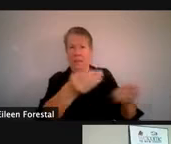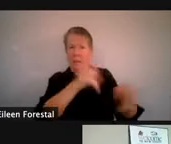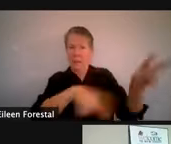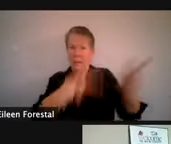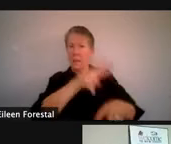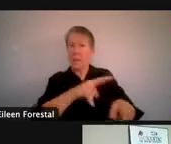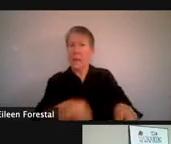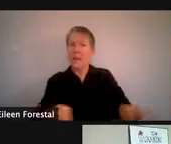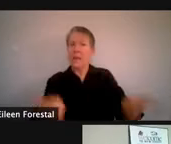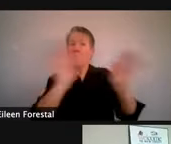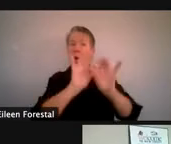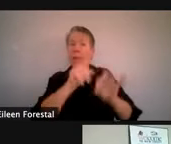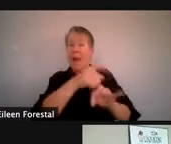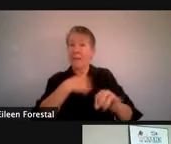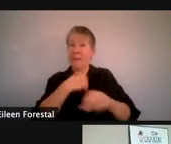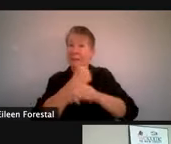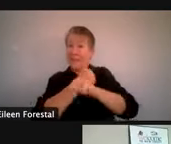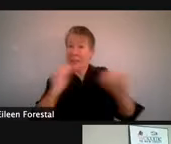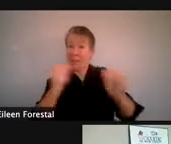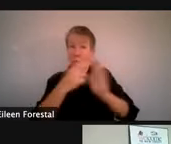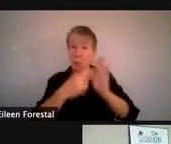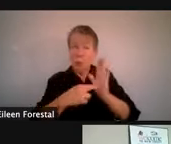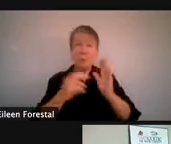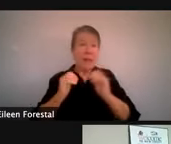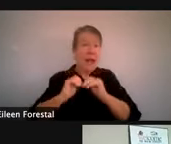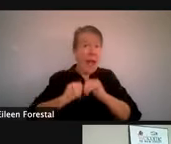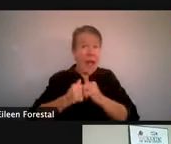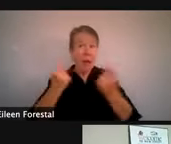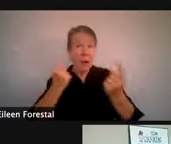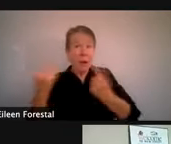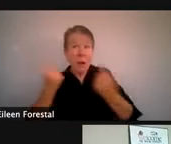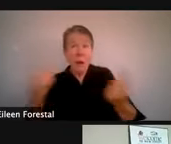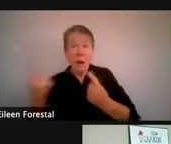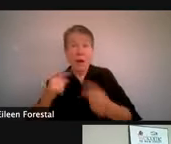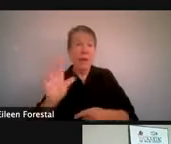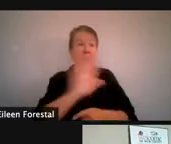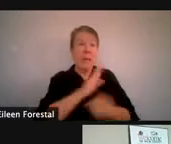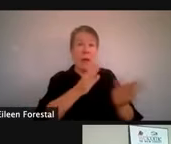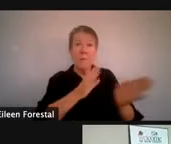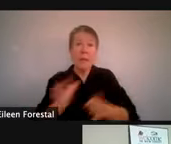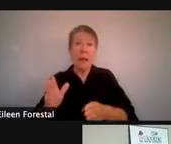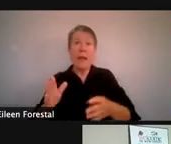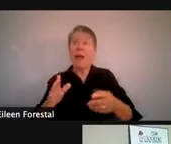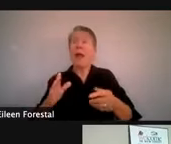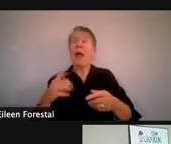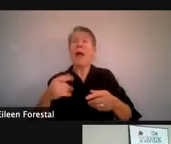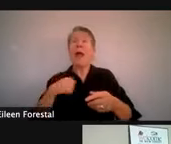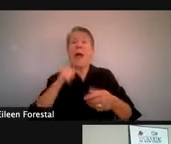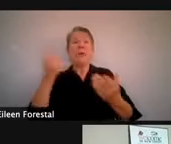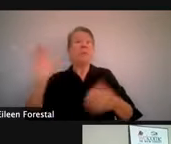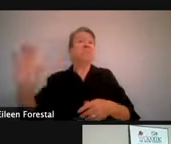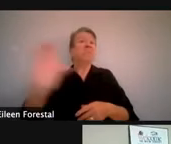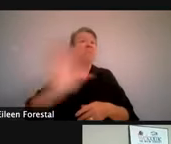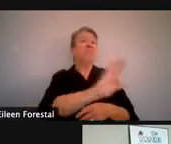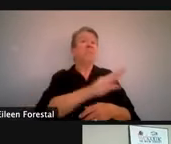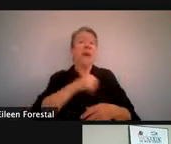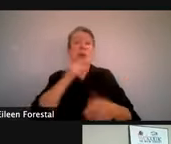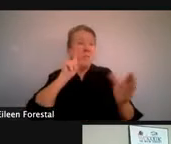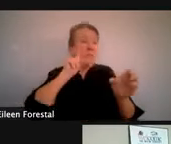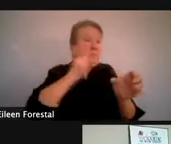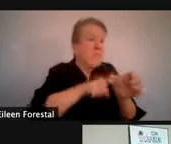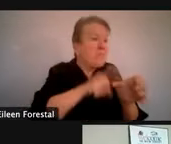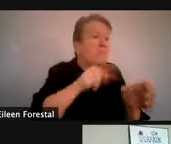distance protocols. So without knowing, getting on the inside of each one of these districts, by definition, they